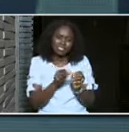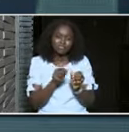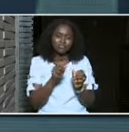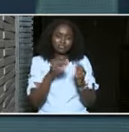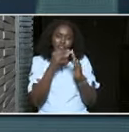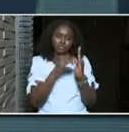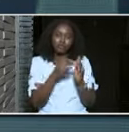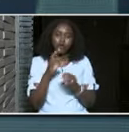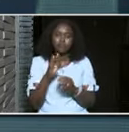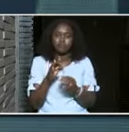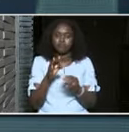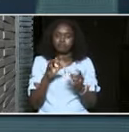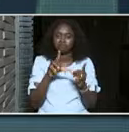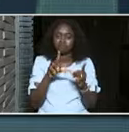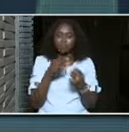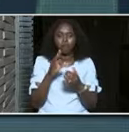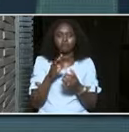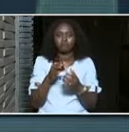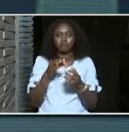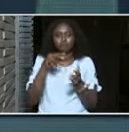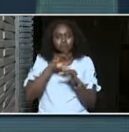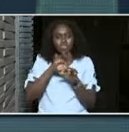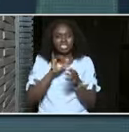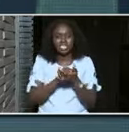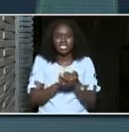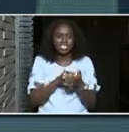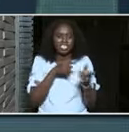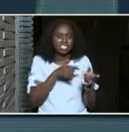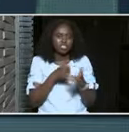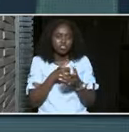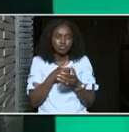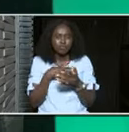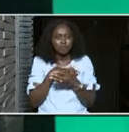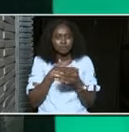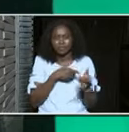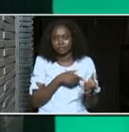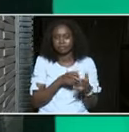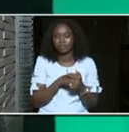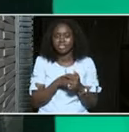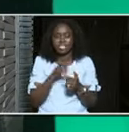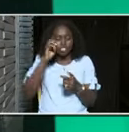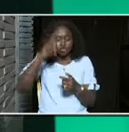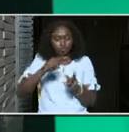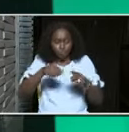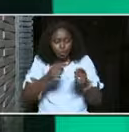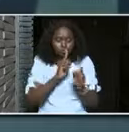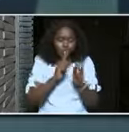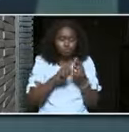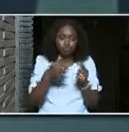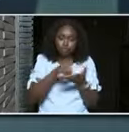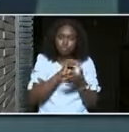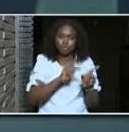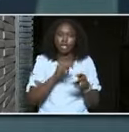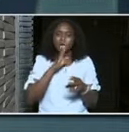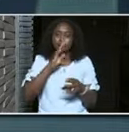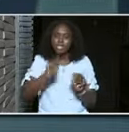that person will appeal to. Yes. And he should get him to go talk to those people and be able to break beyond